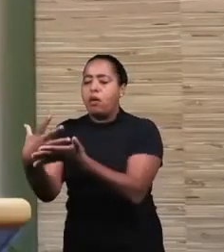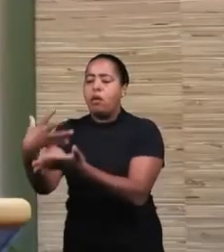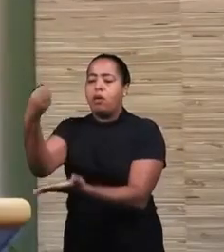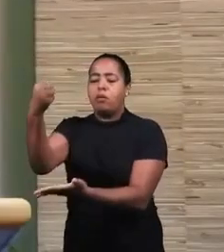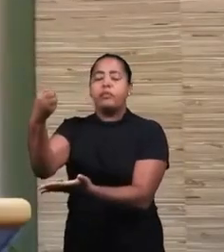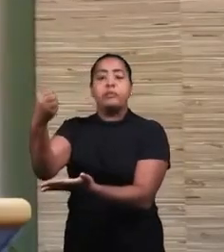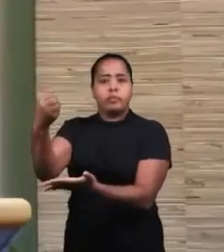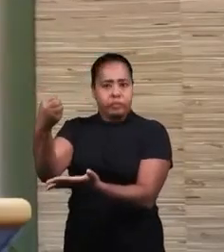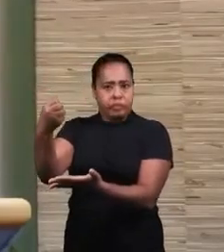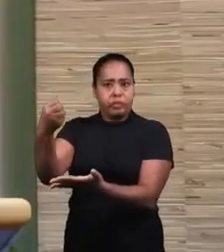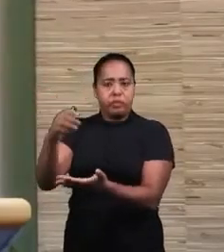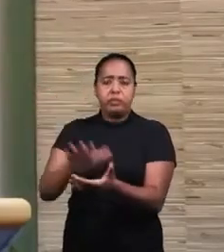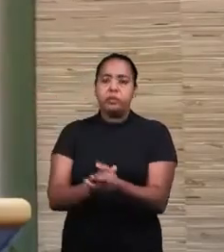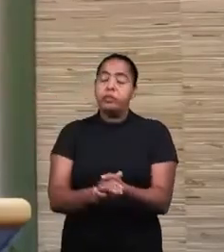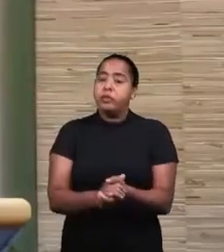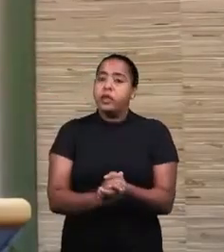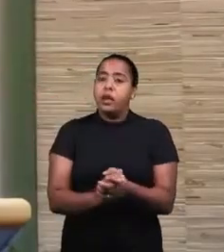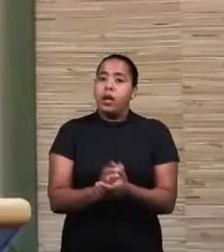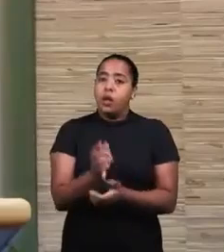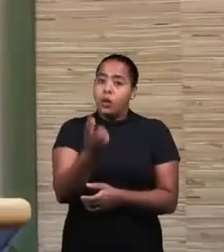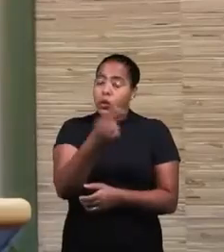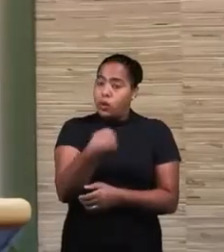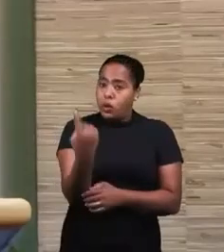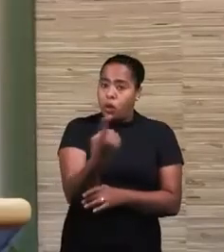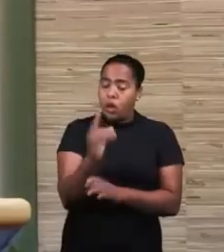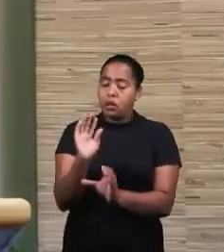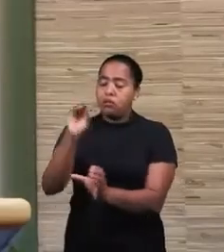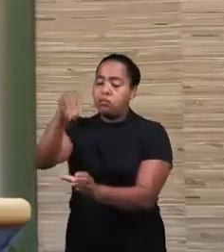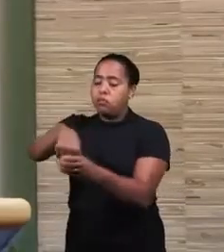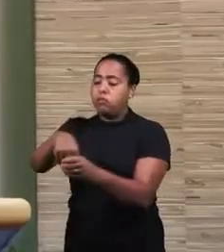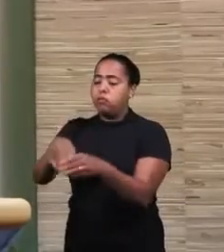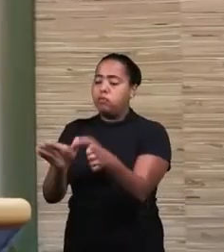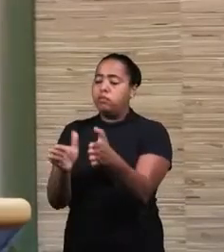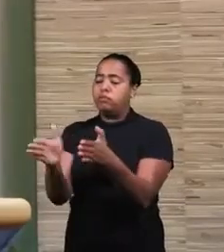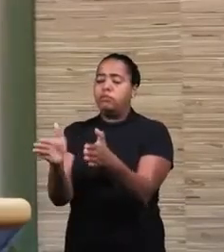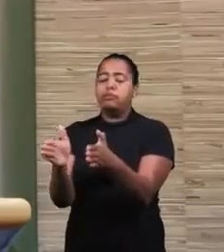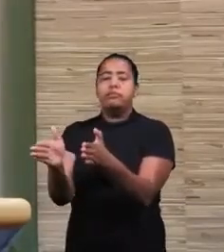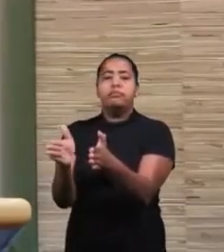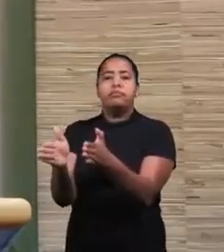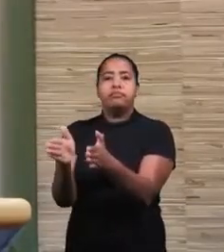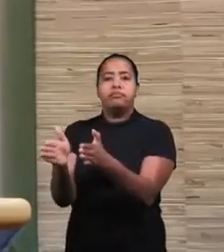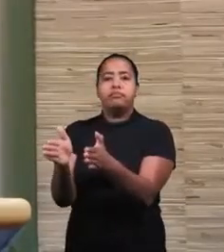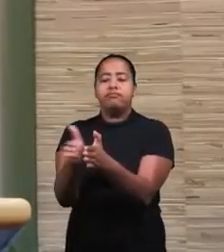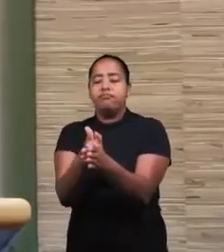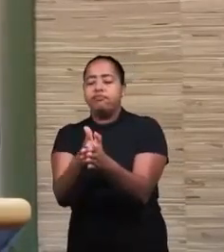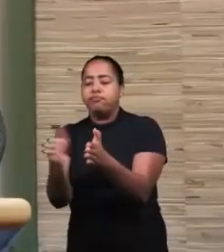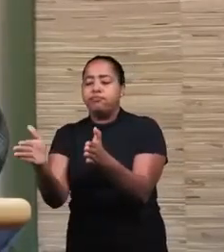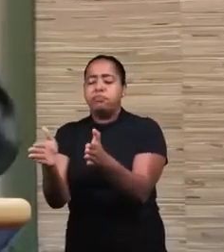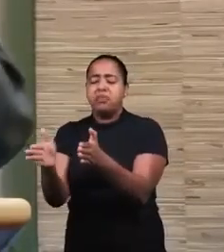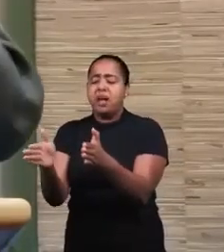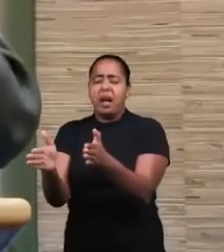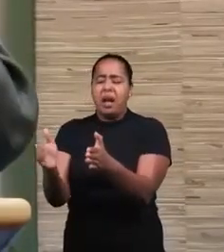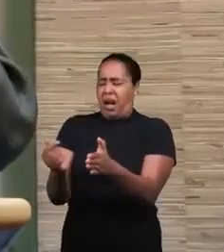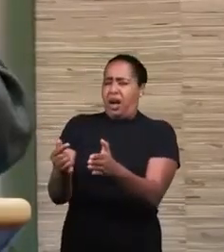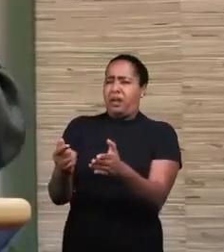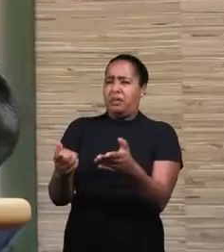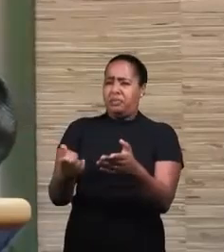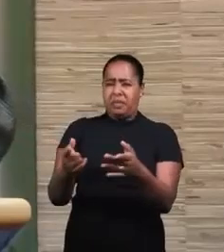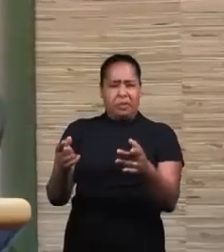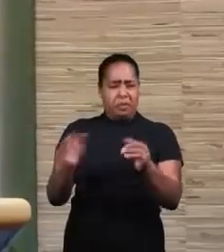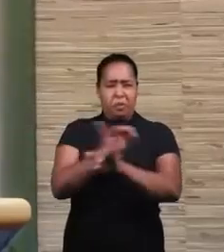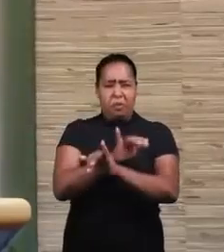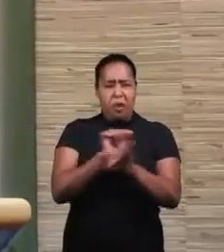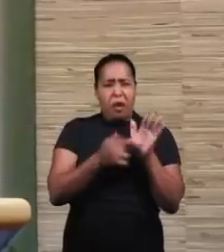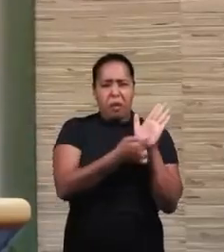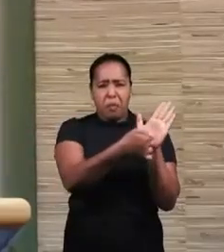the church's departure. We are living this time. We're not saying that Jesus will come today, tomorrow, after.